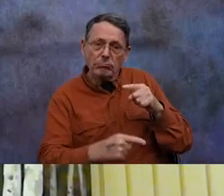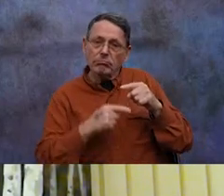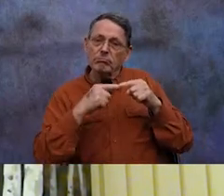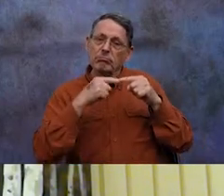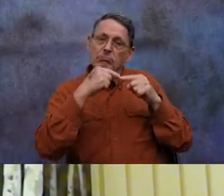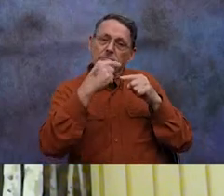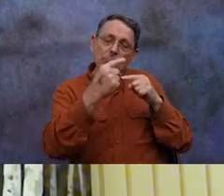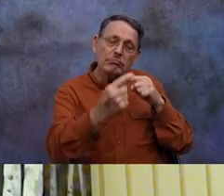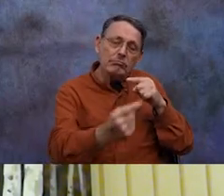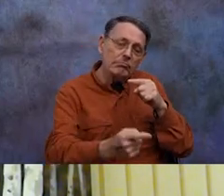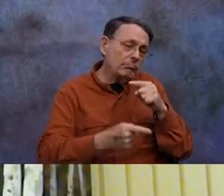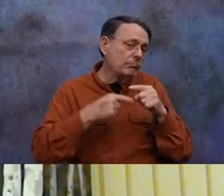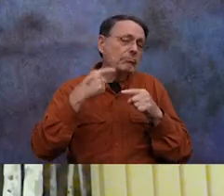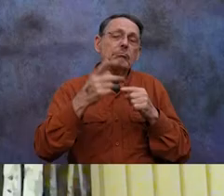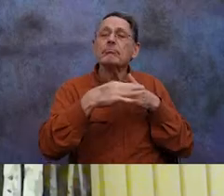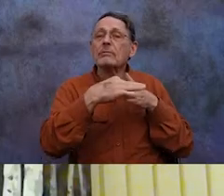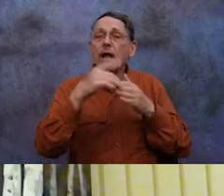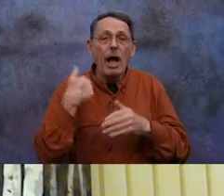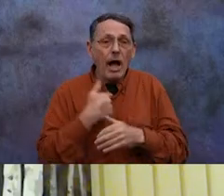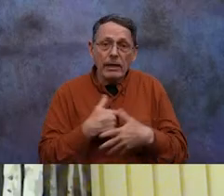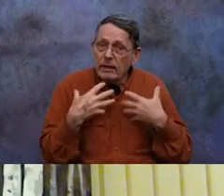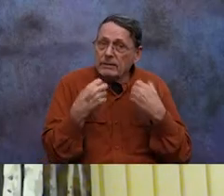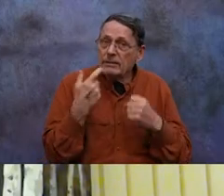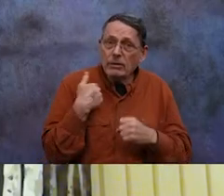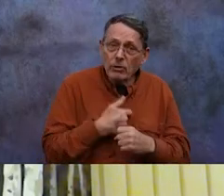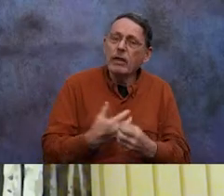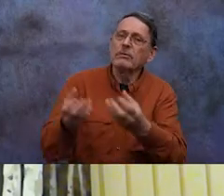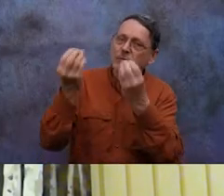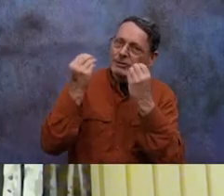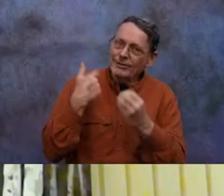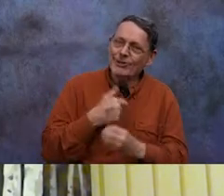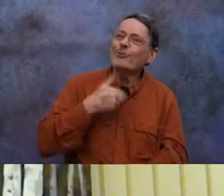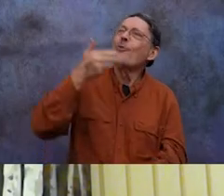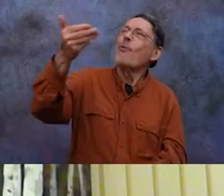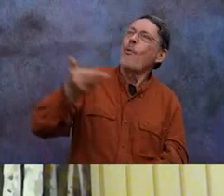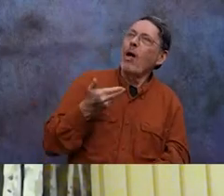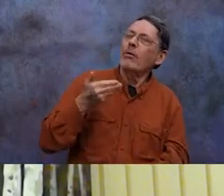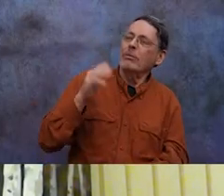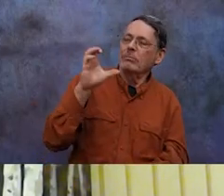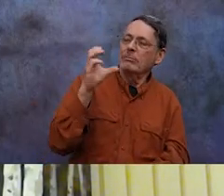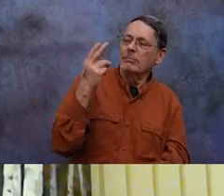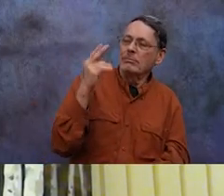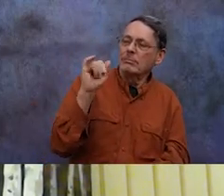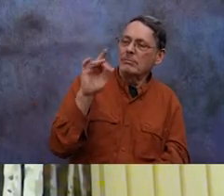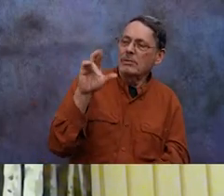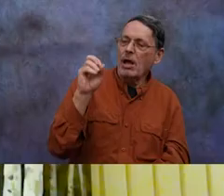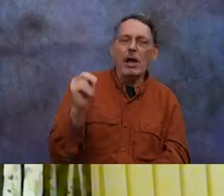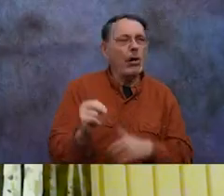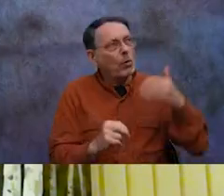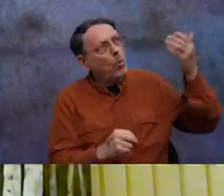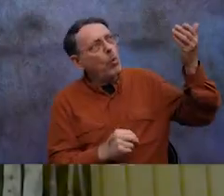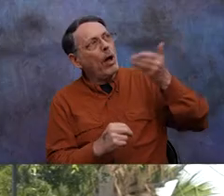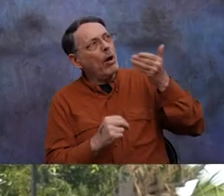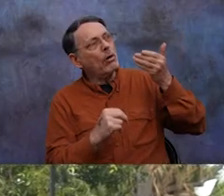more. Guide us, heal us, teach us. Welcome, Chiron.